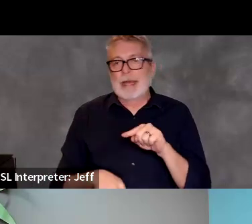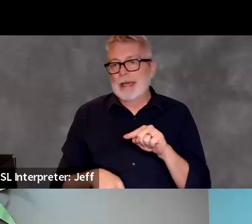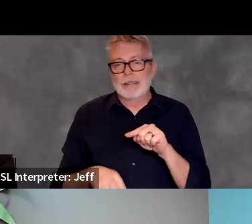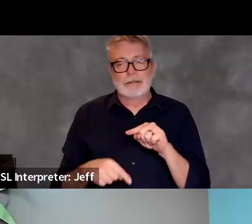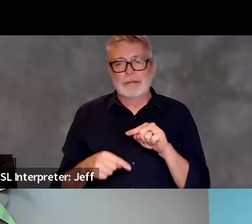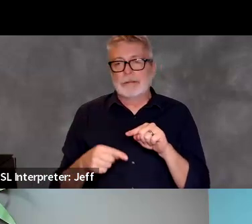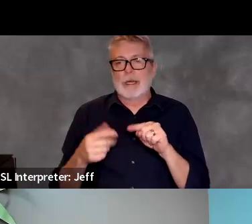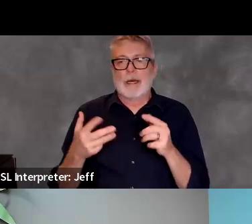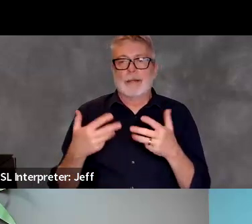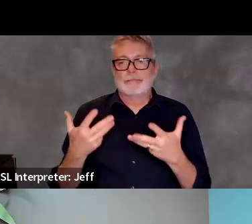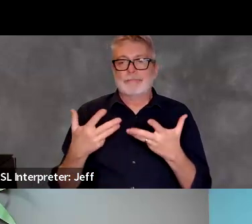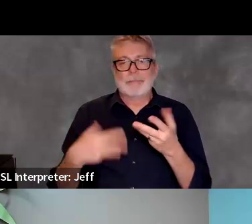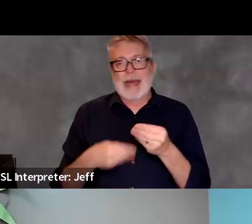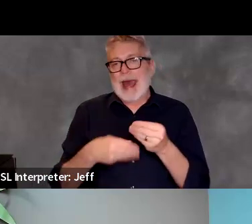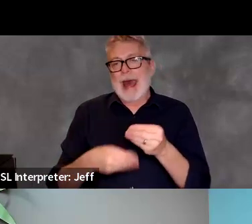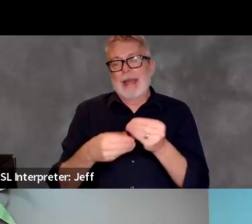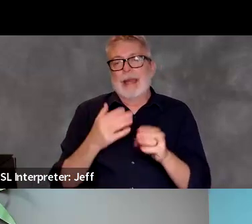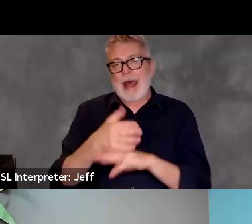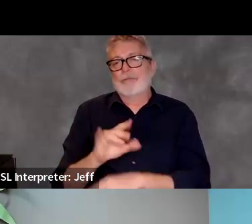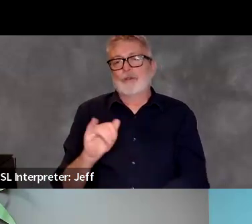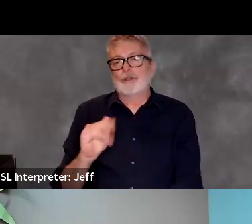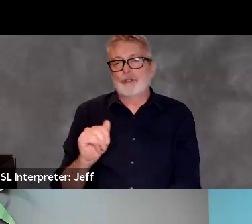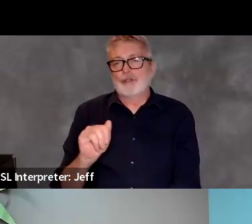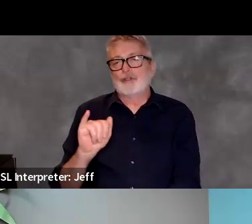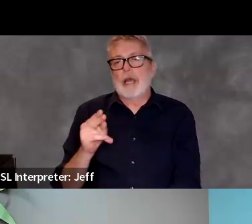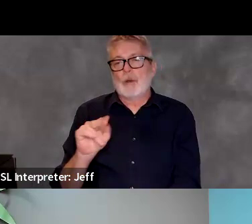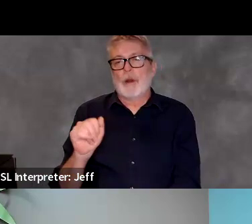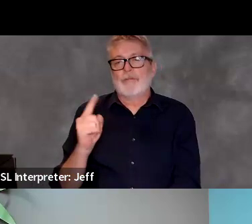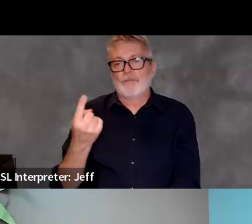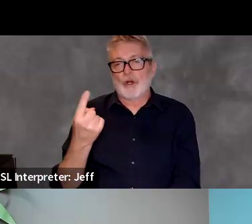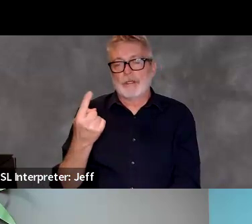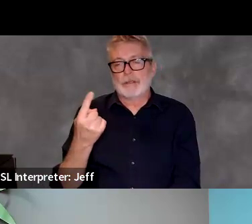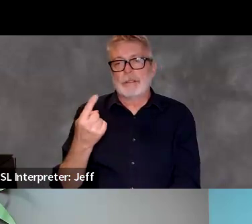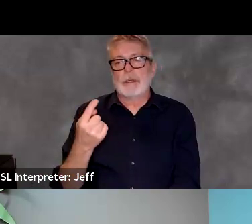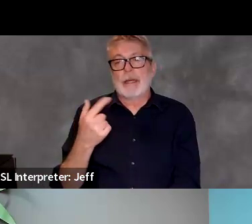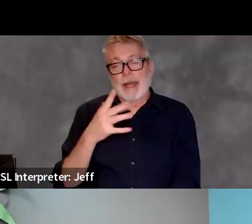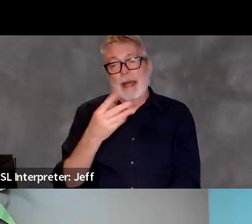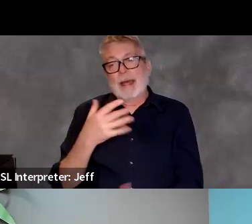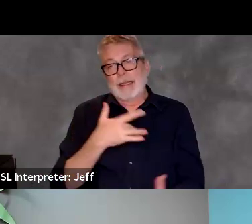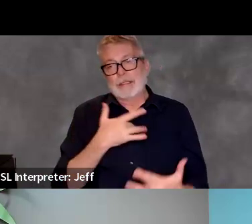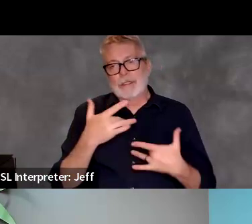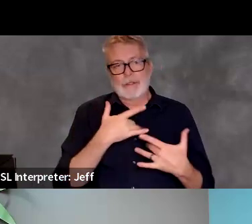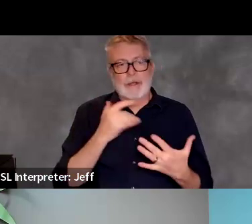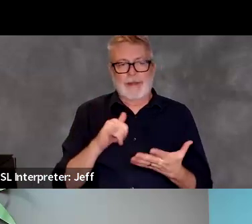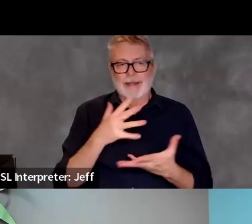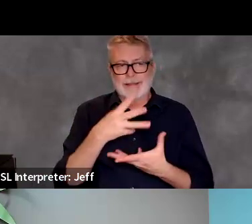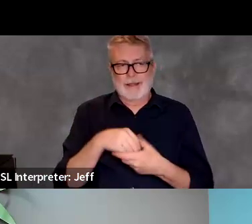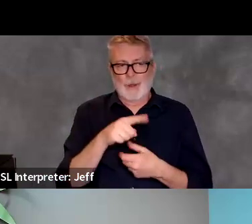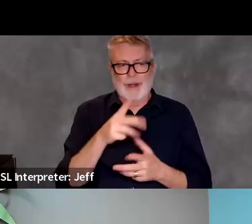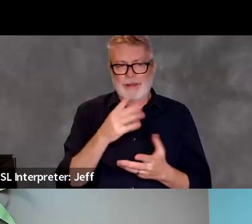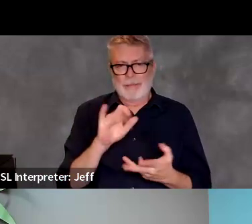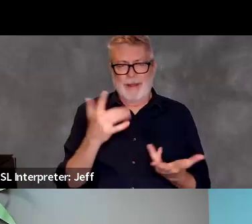be added after January 1st. And it's even concerning that that is listed in the